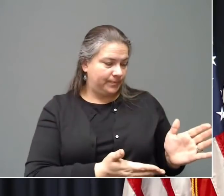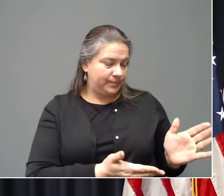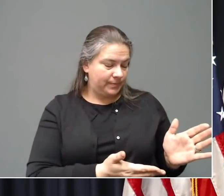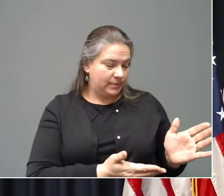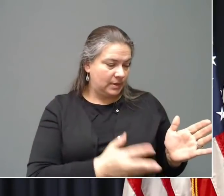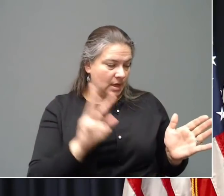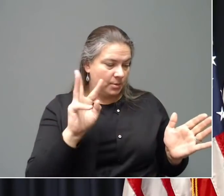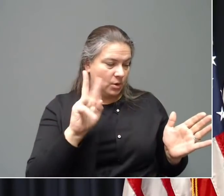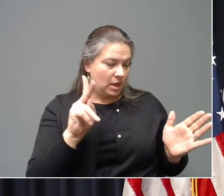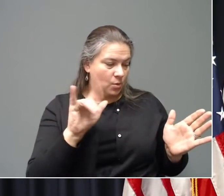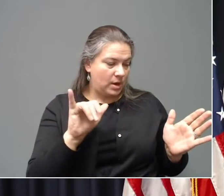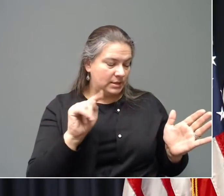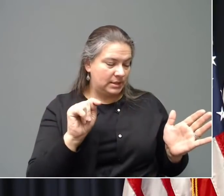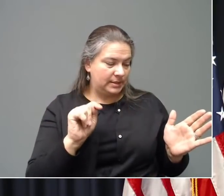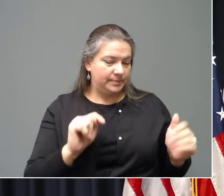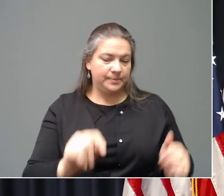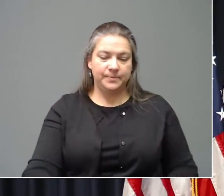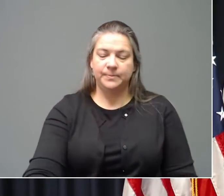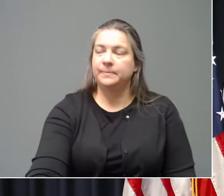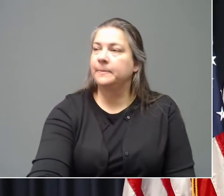WKYT.